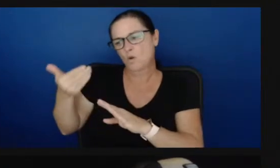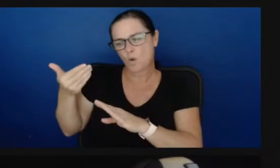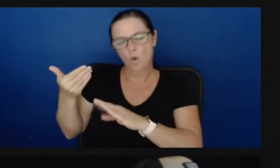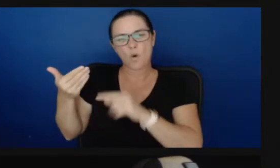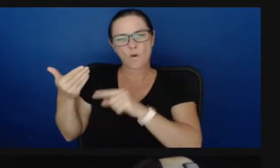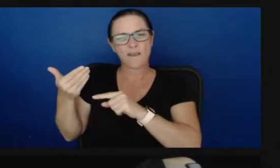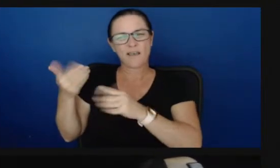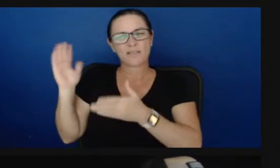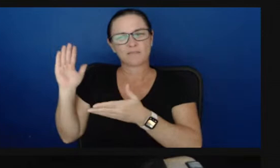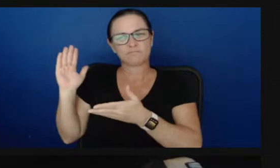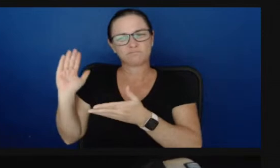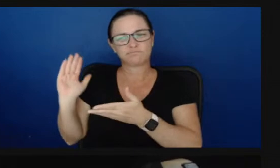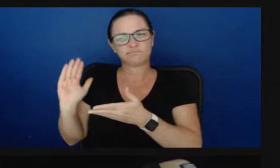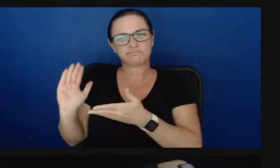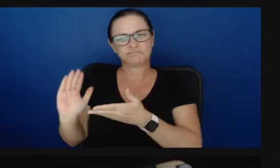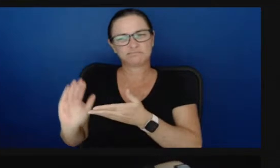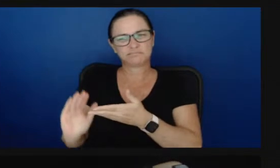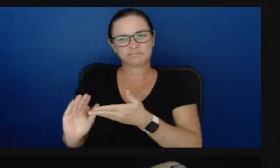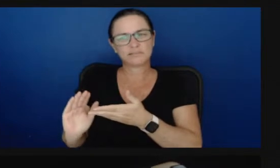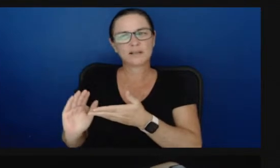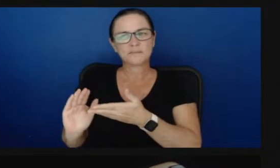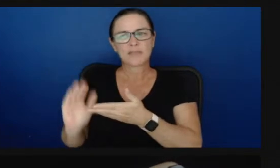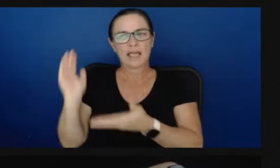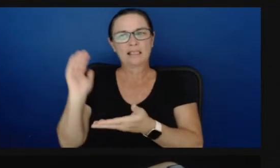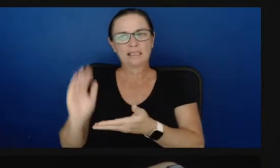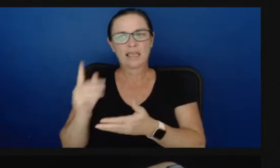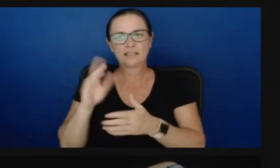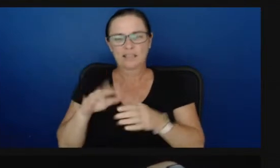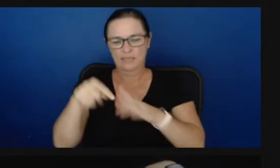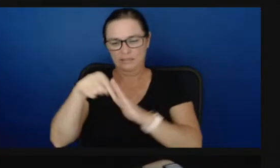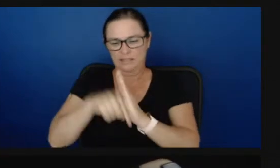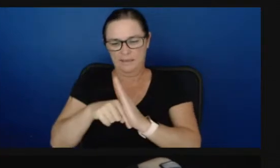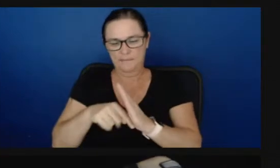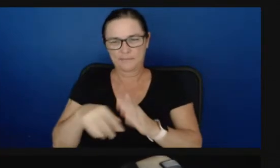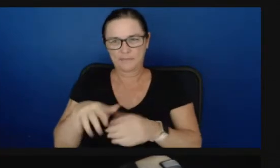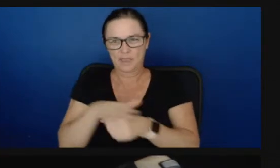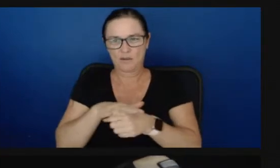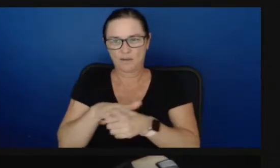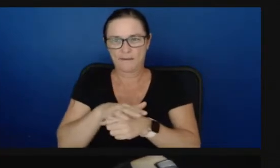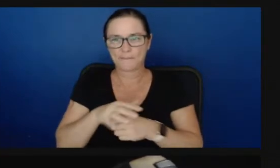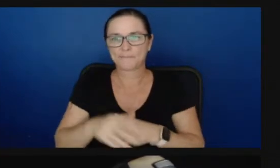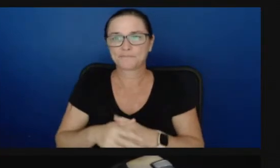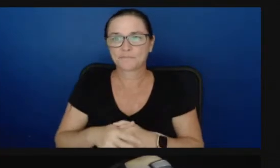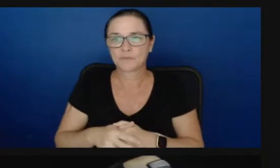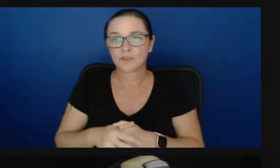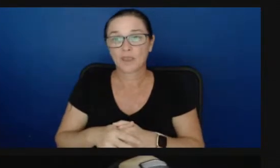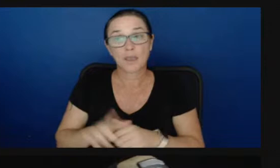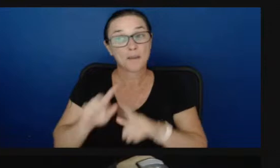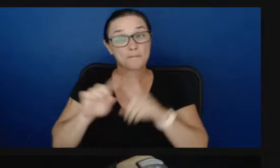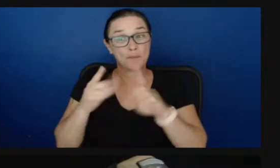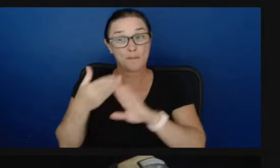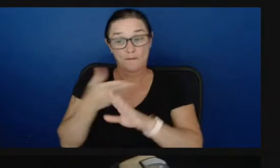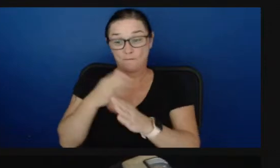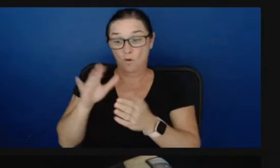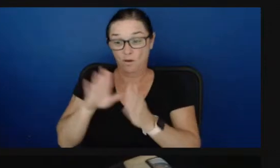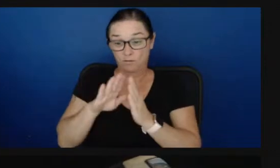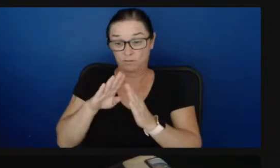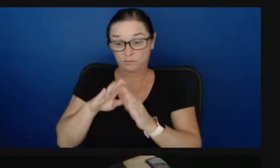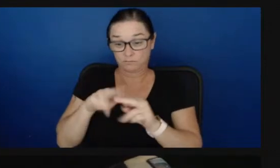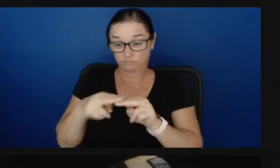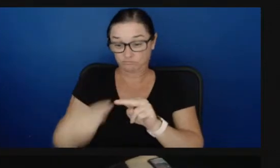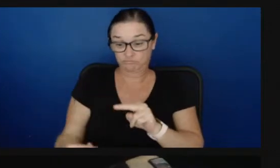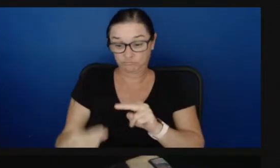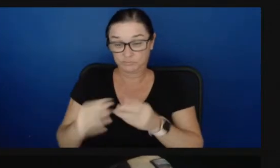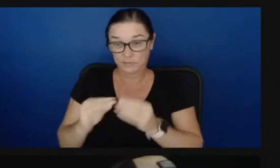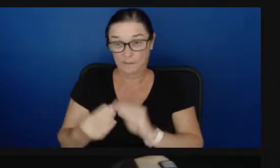It's a lot slower in the last week in the deep sector, but not before causing a shallow swarm of earthquakes, still below sea